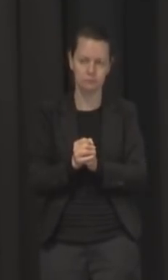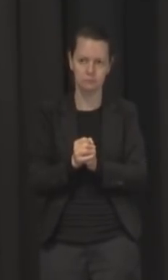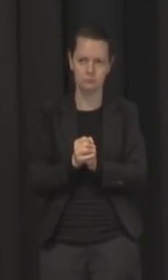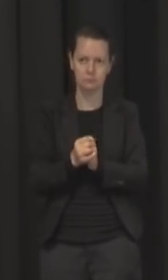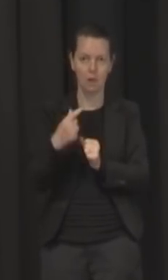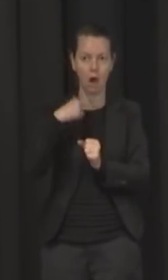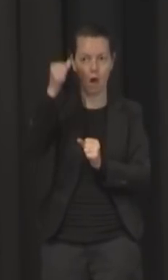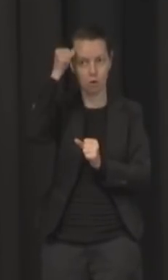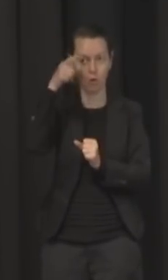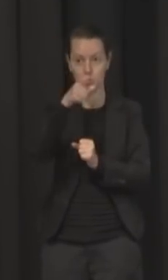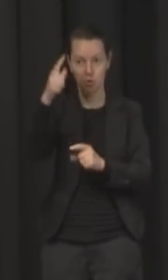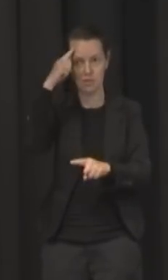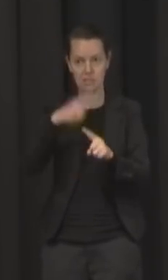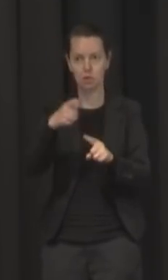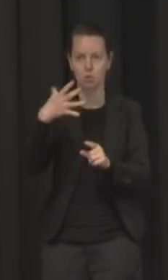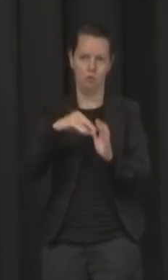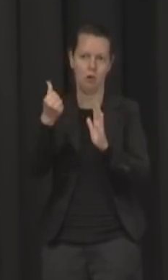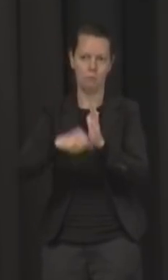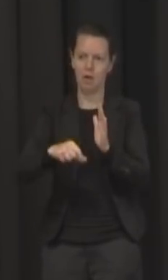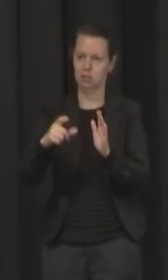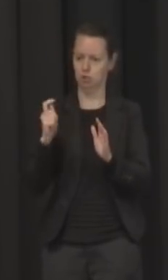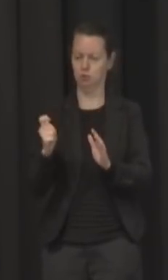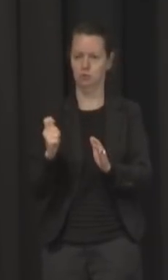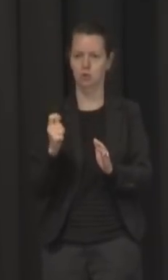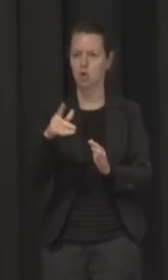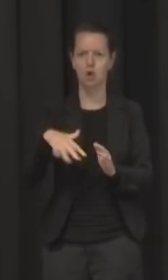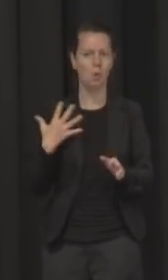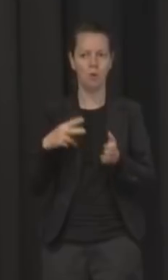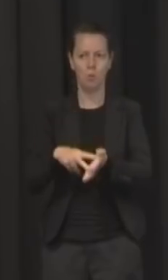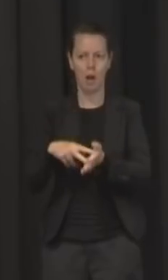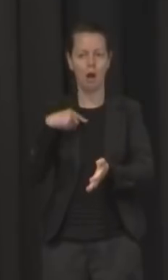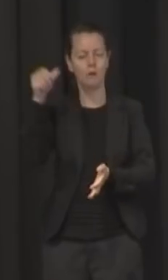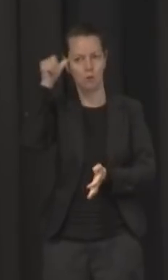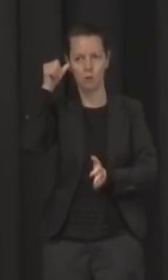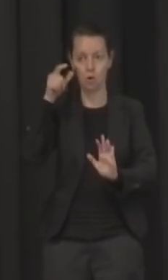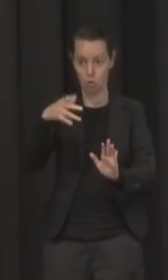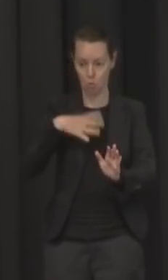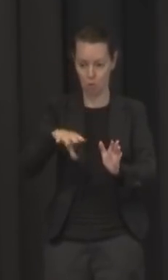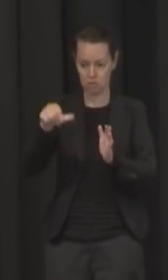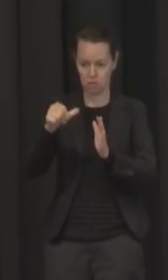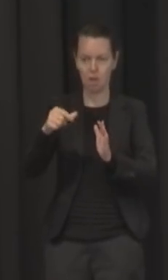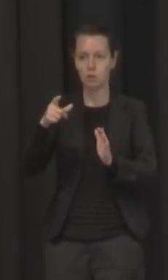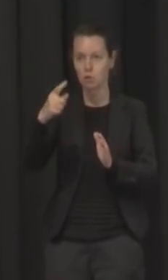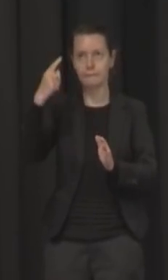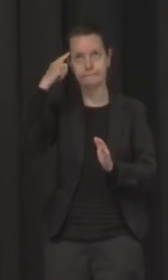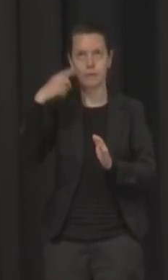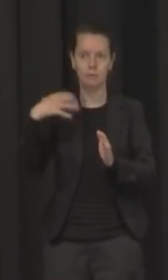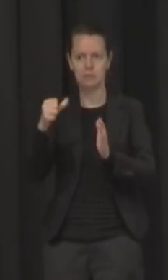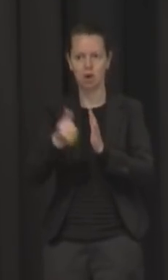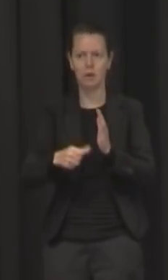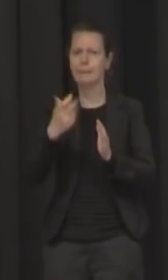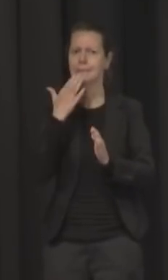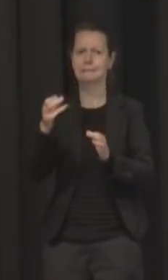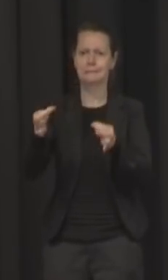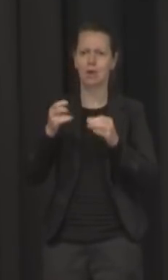matter what category they're put into. Like if you need surgery, then you want that surgery fast. Of course you do.